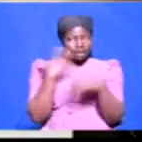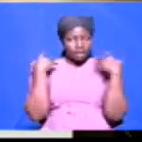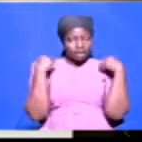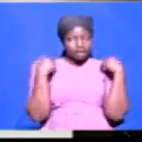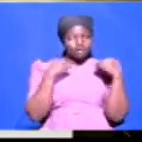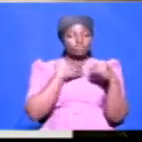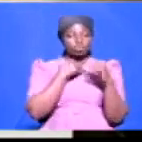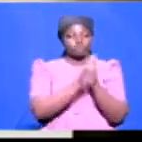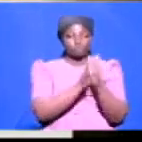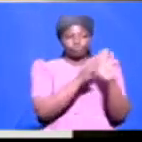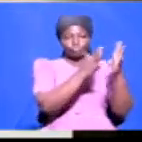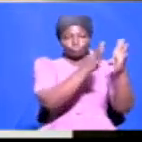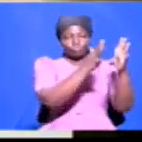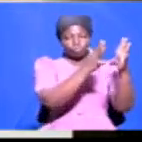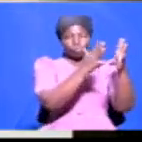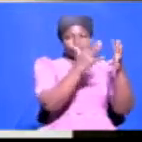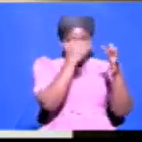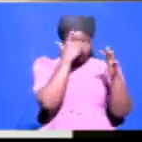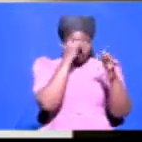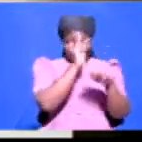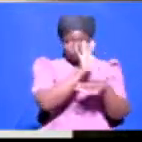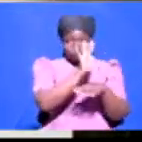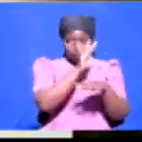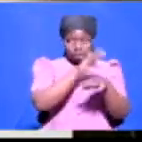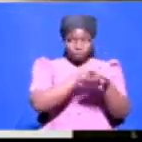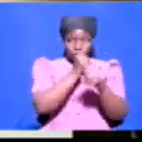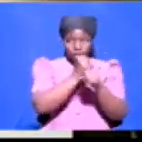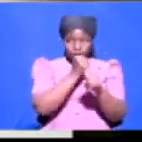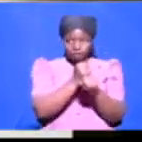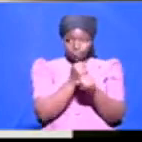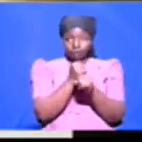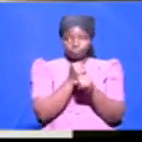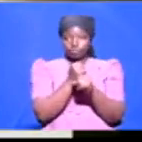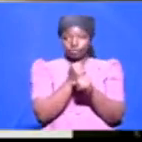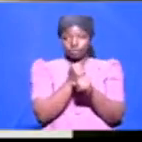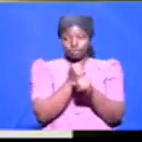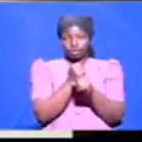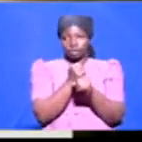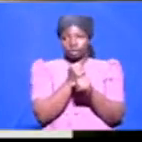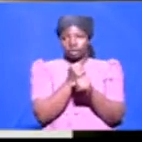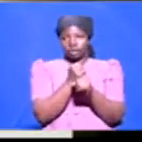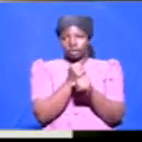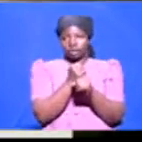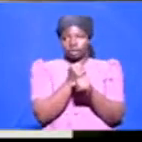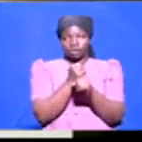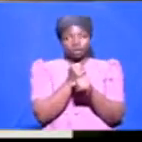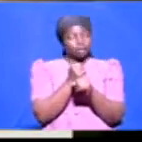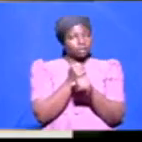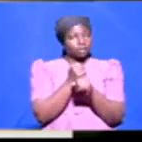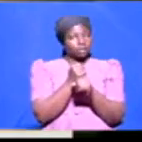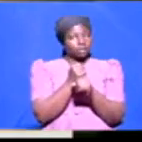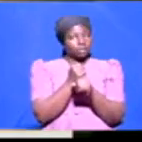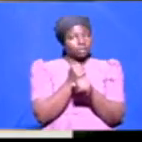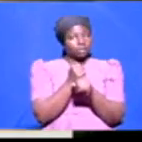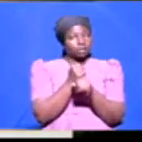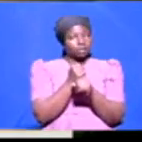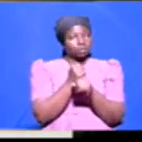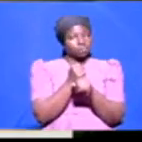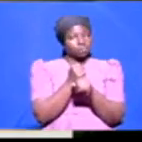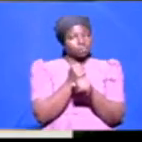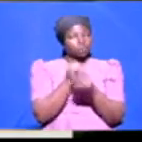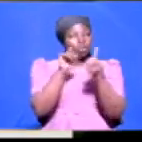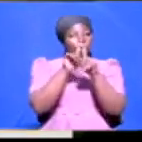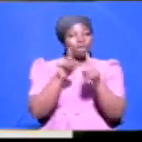them for the work they've done. And I know there is also another chance. So come